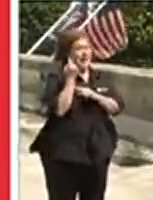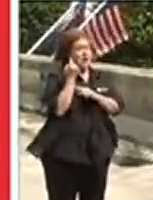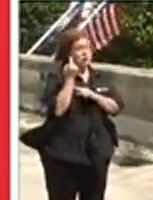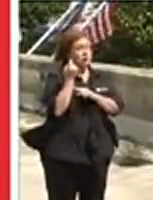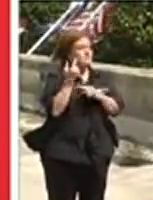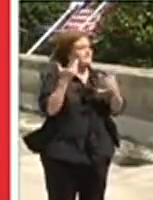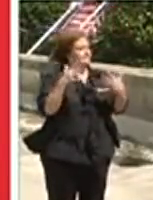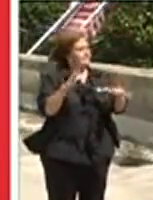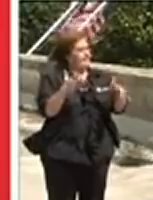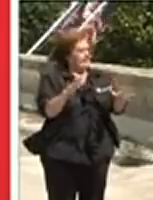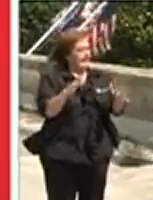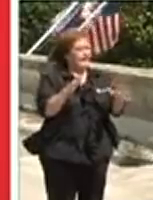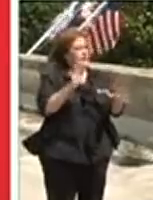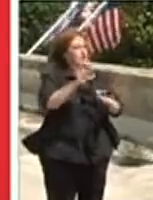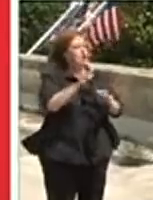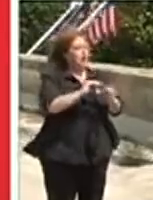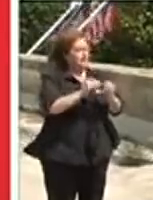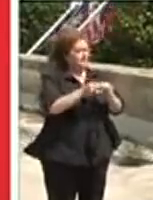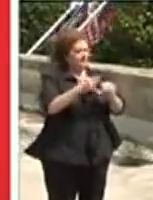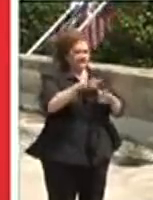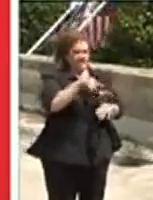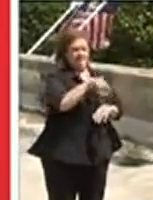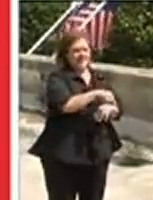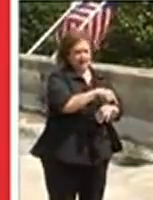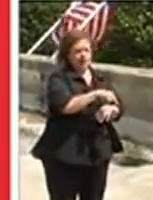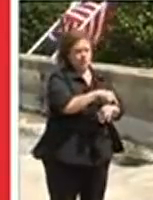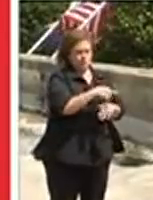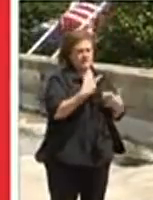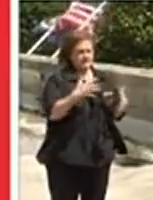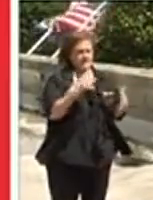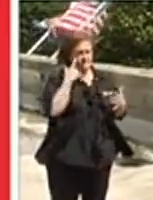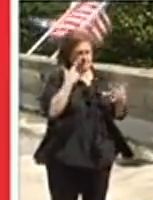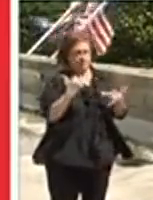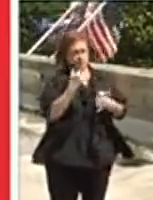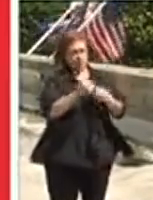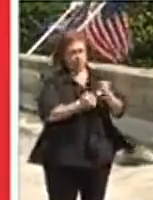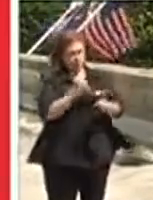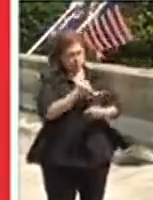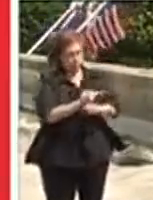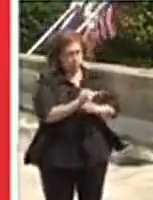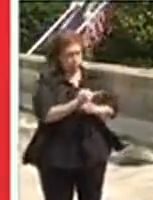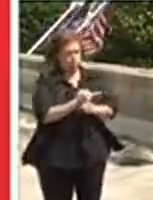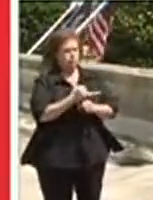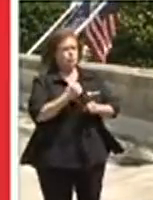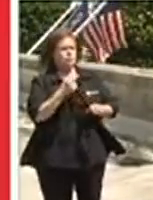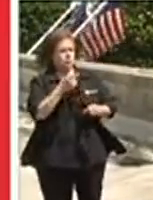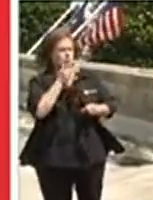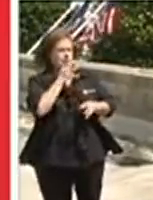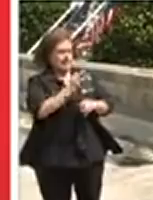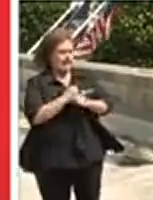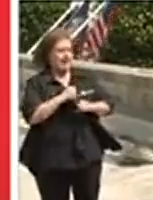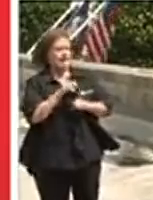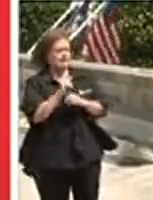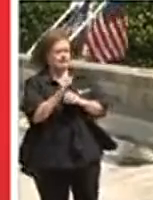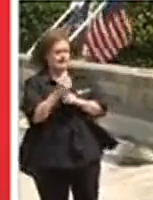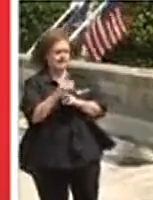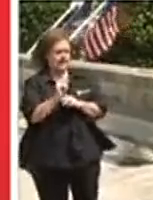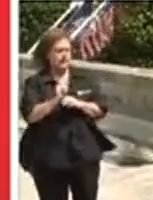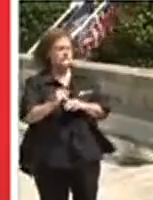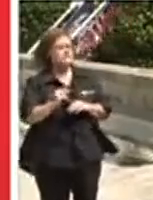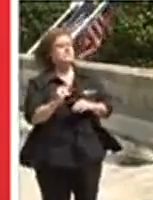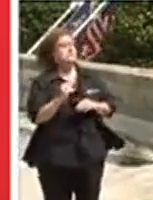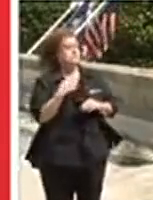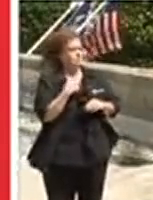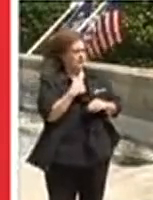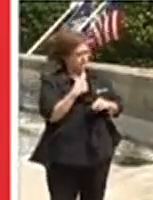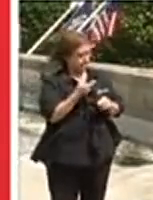you're already included in the number for this year and for Cristobal. So we're continuing to